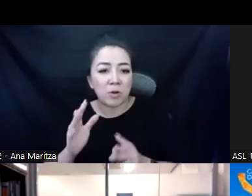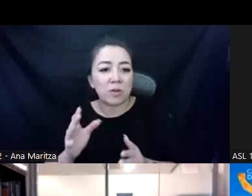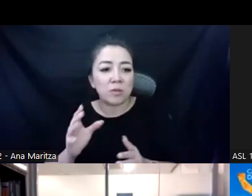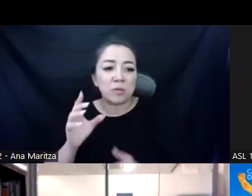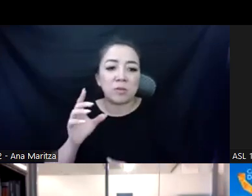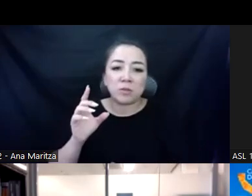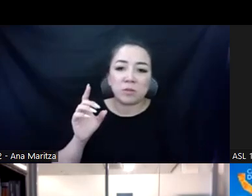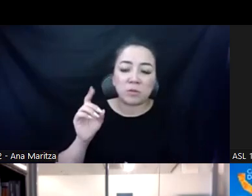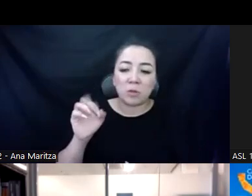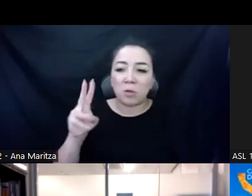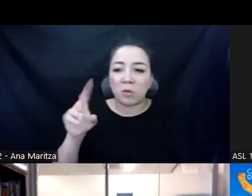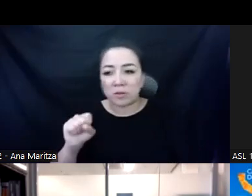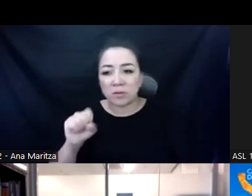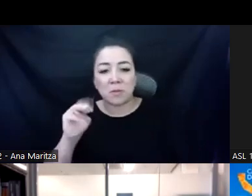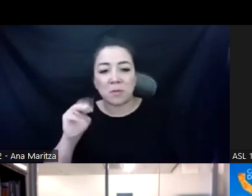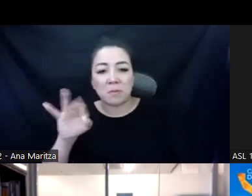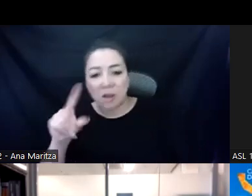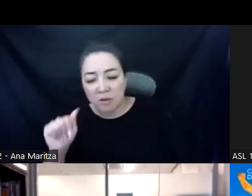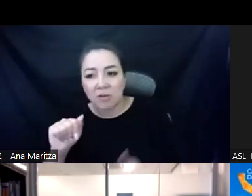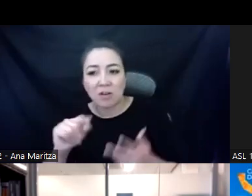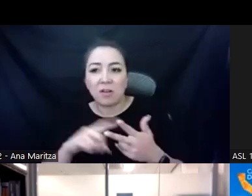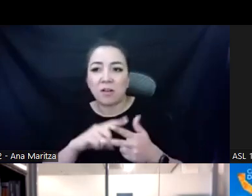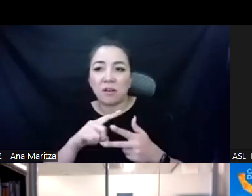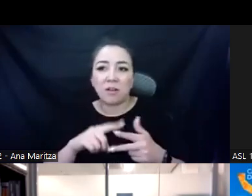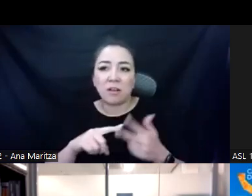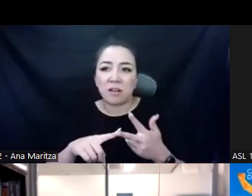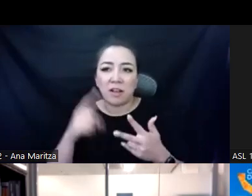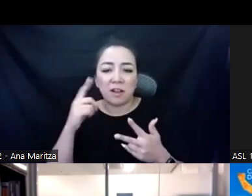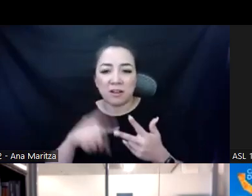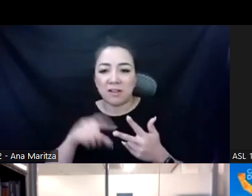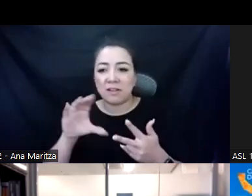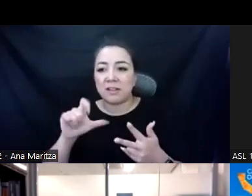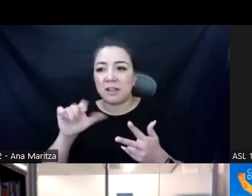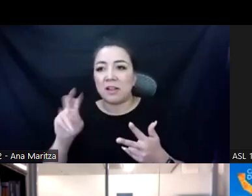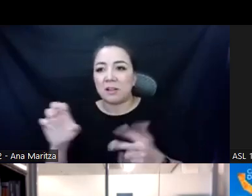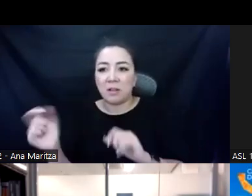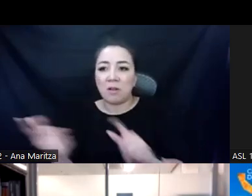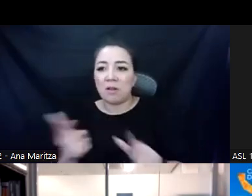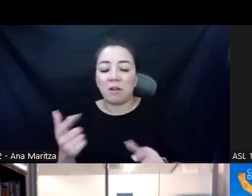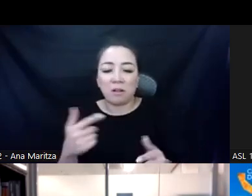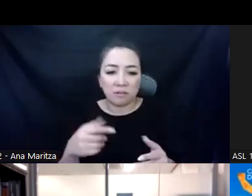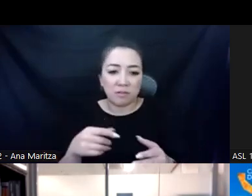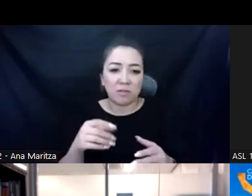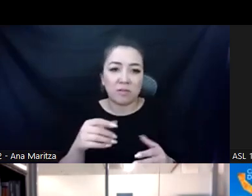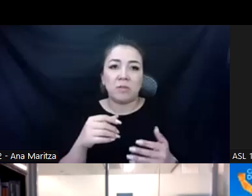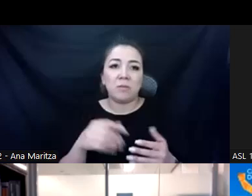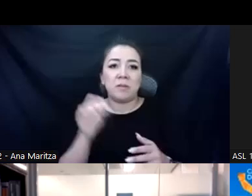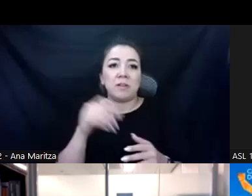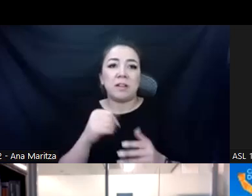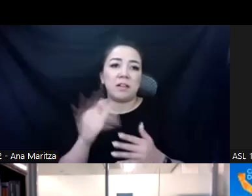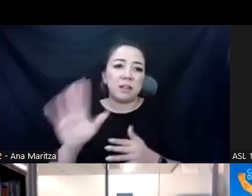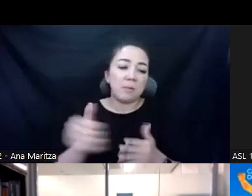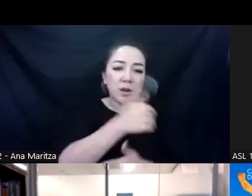Dolores, Myra, and Celine had all kind of marked that as one of their priorities. Right, So- but I